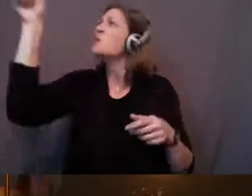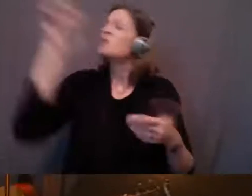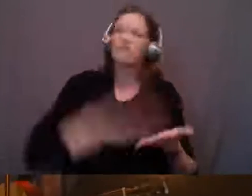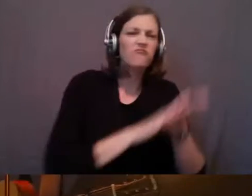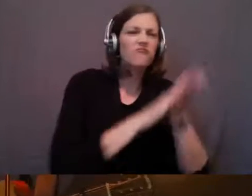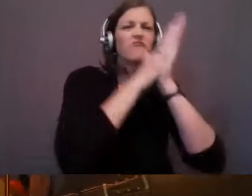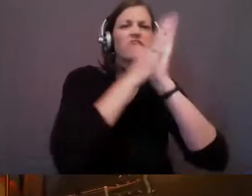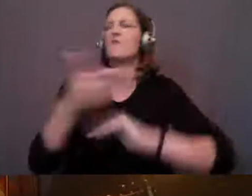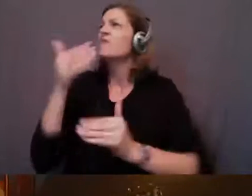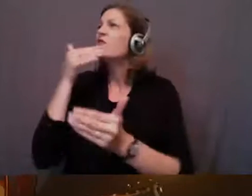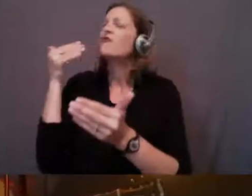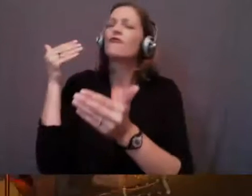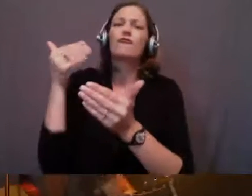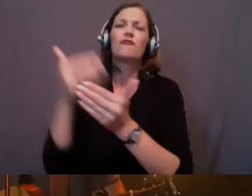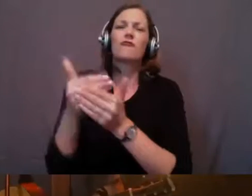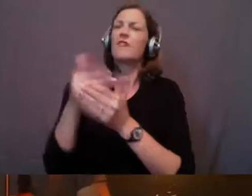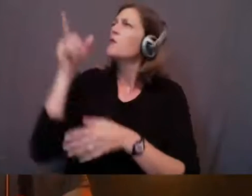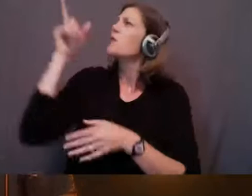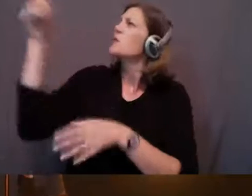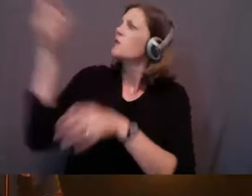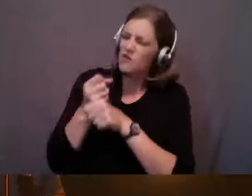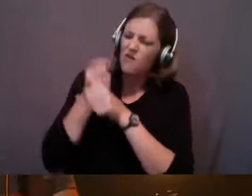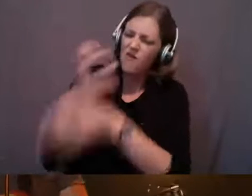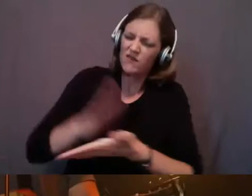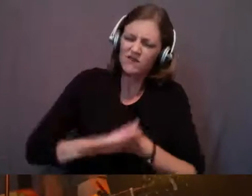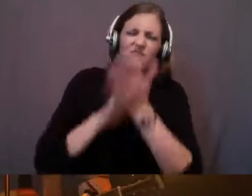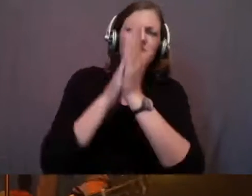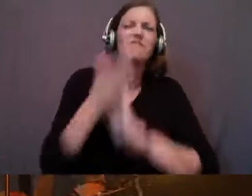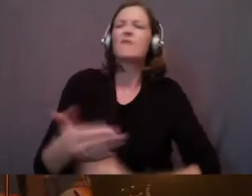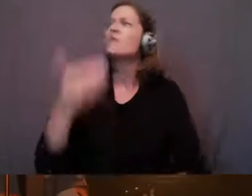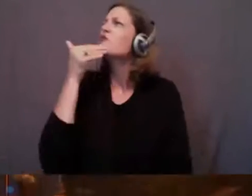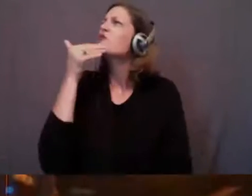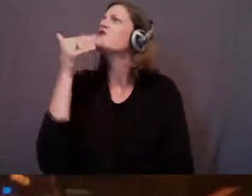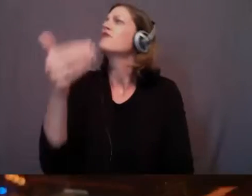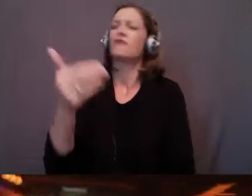good. Yes, you turn it for good.